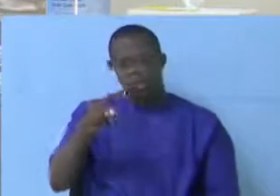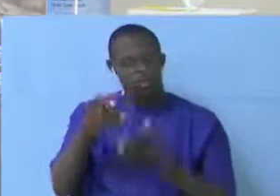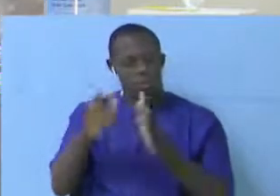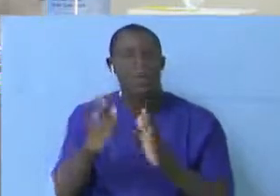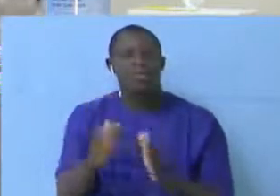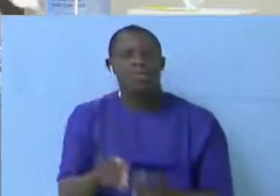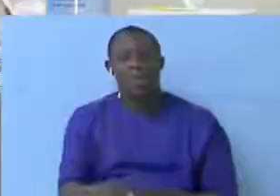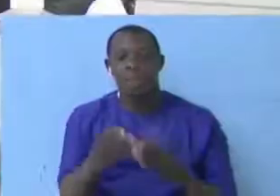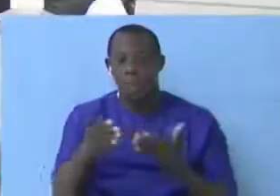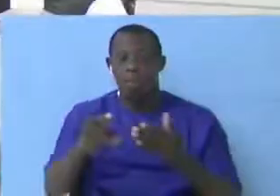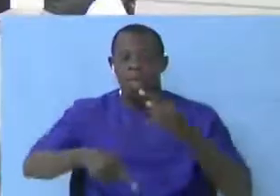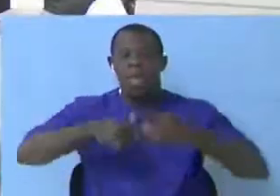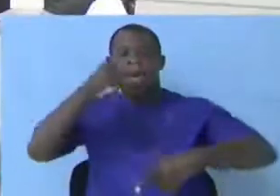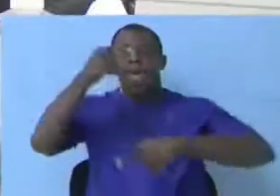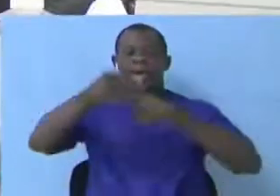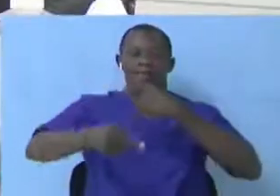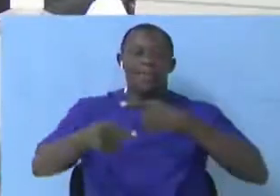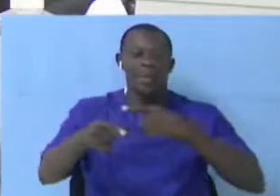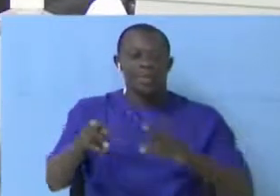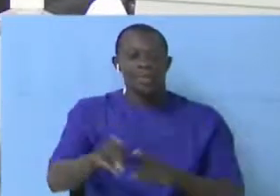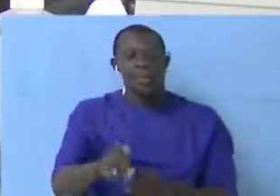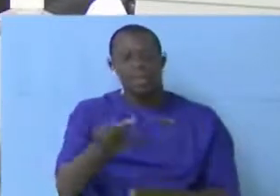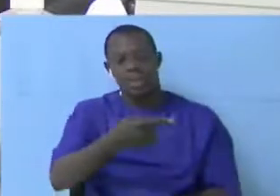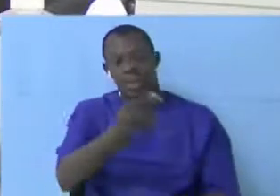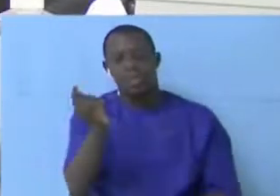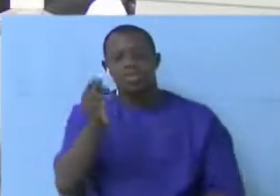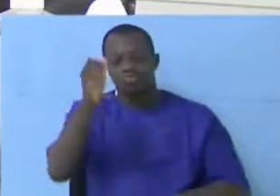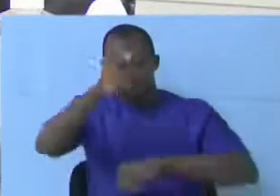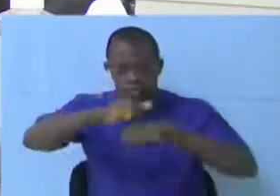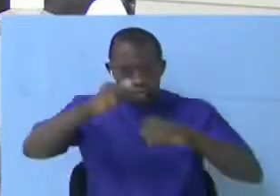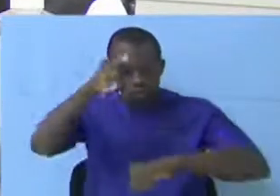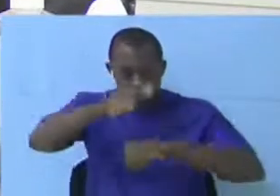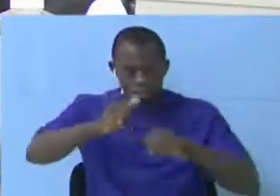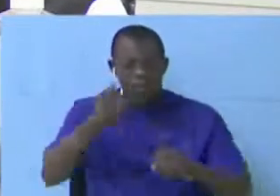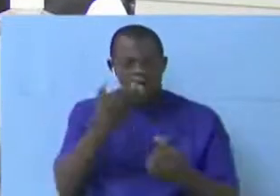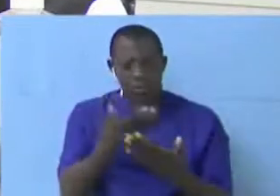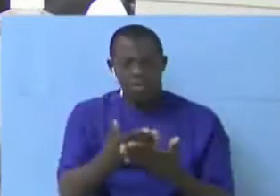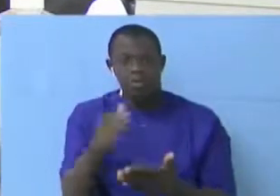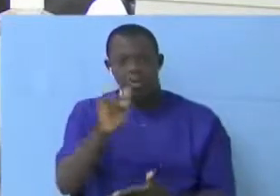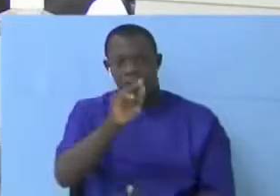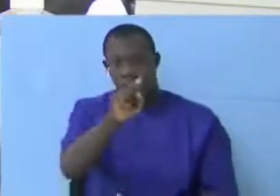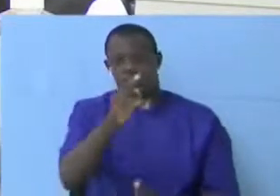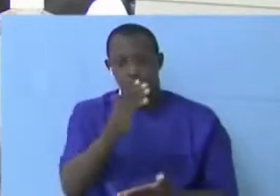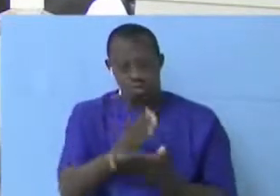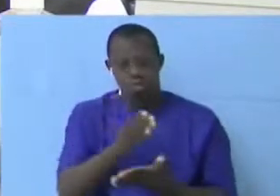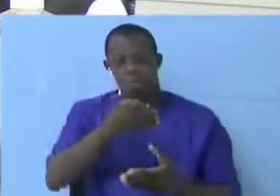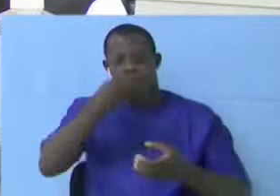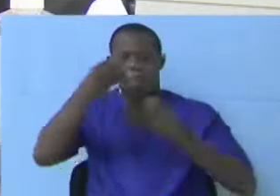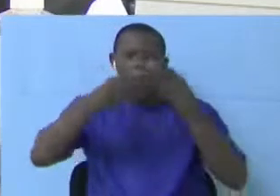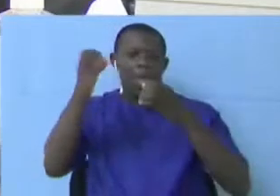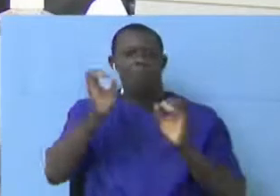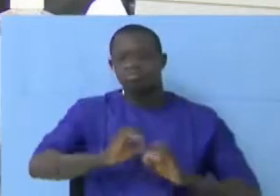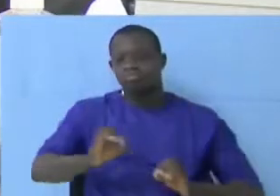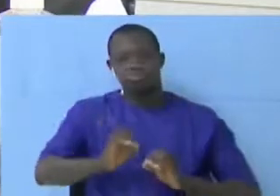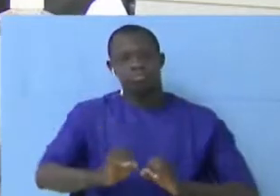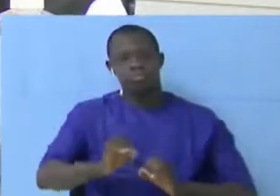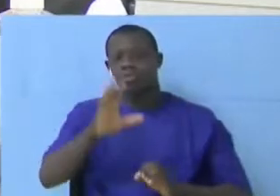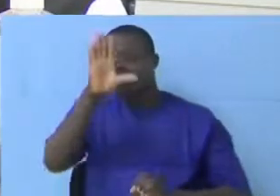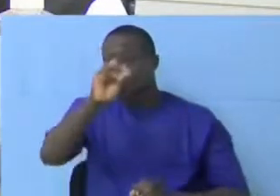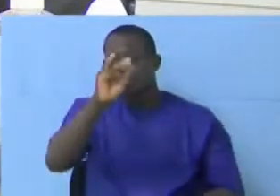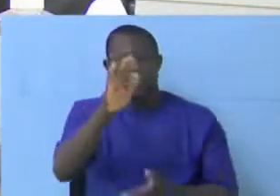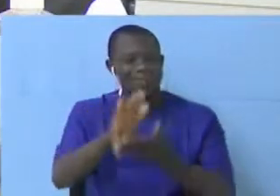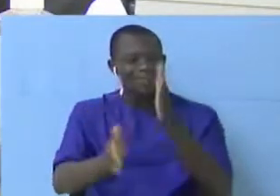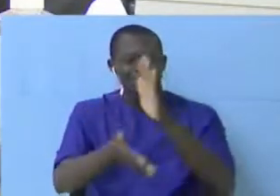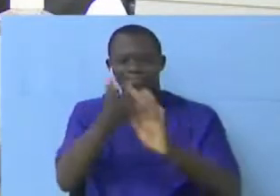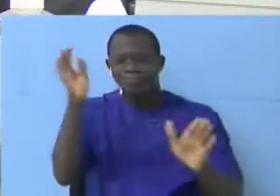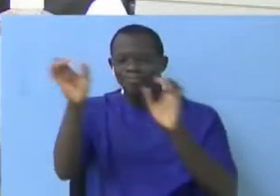Okay, after these tortures, which you did not protest, you did nothing to say anything, you